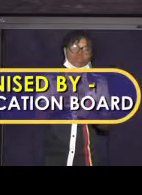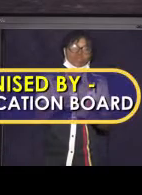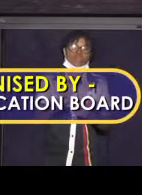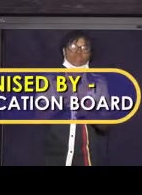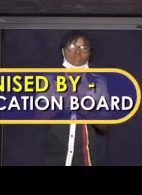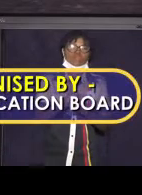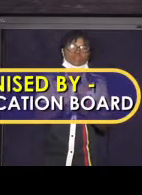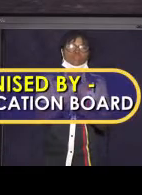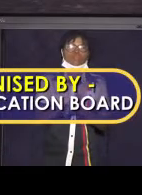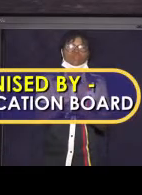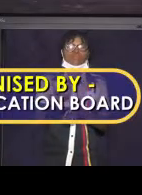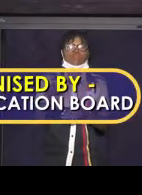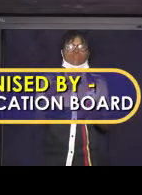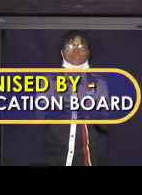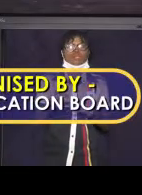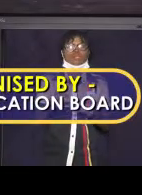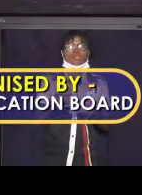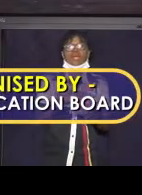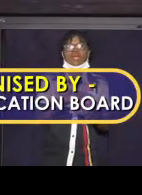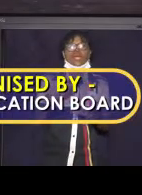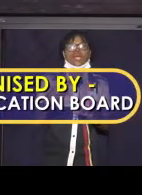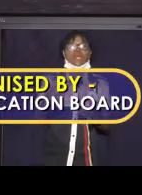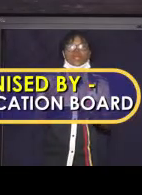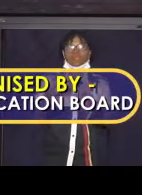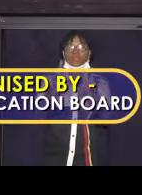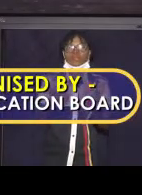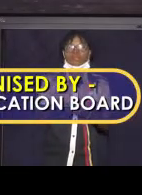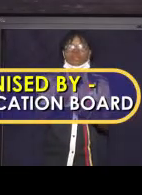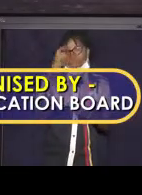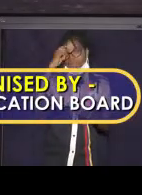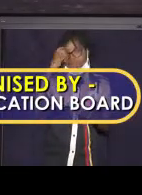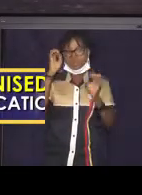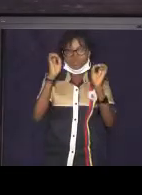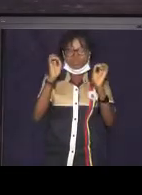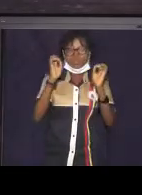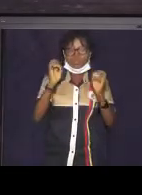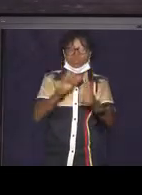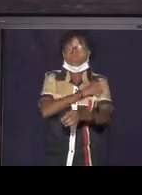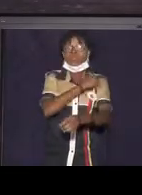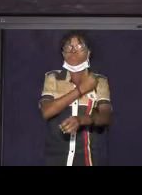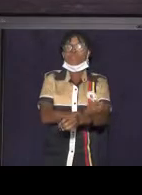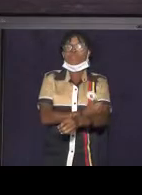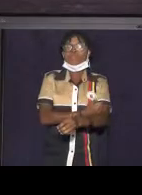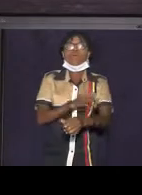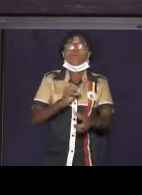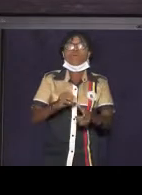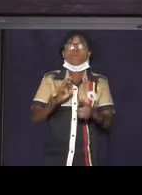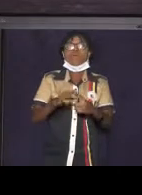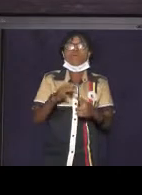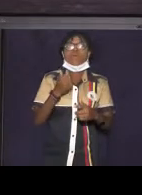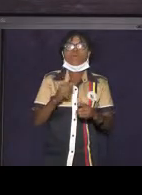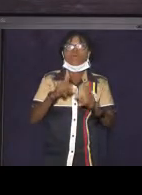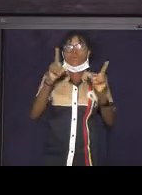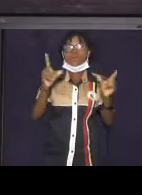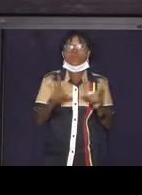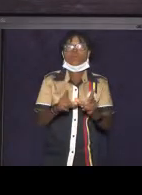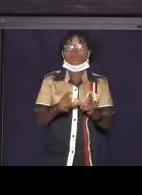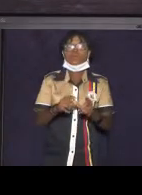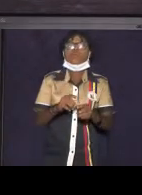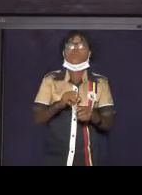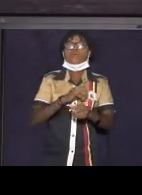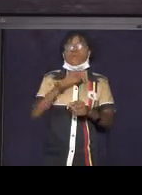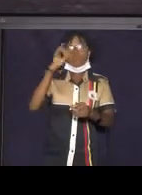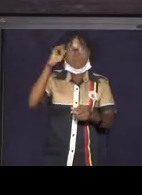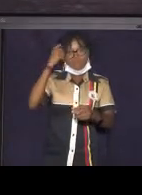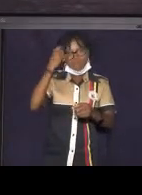your school, your class, and your local government education authority or your local government area. If you just